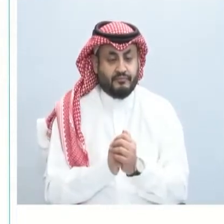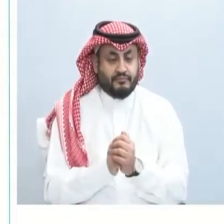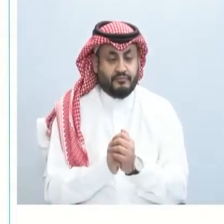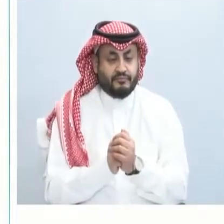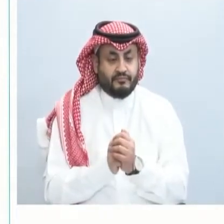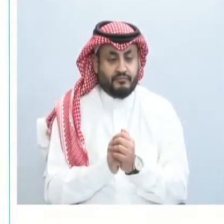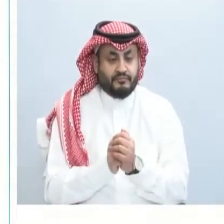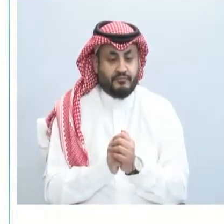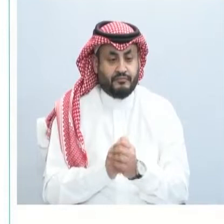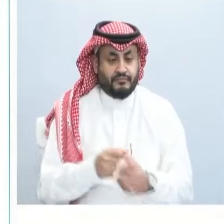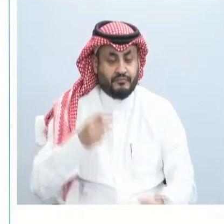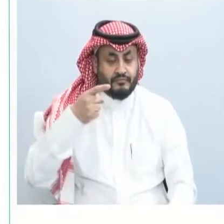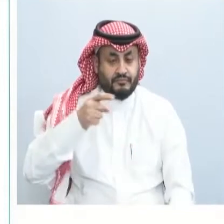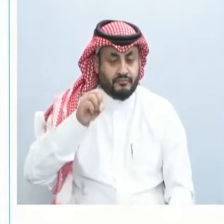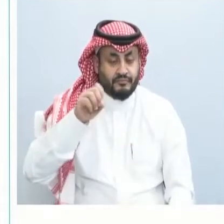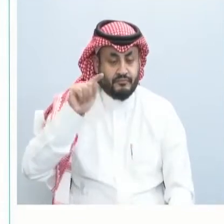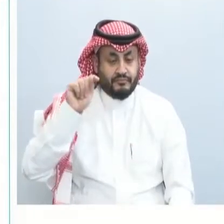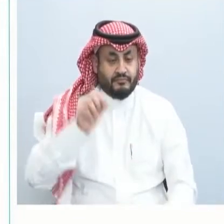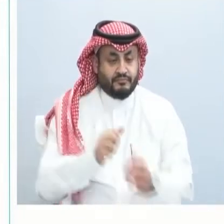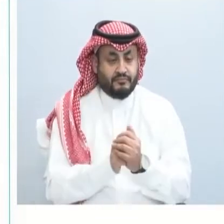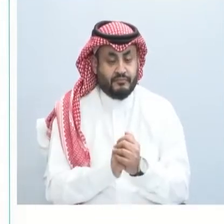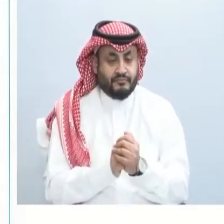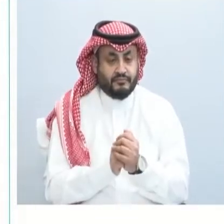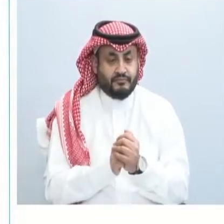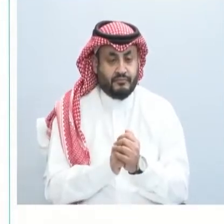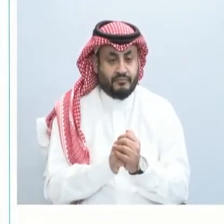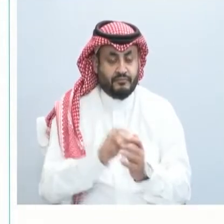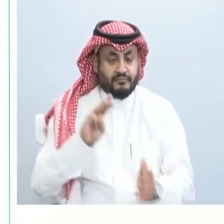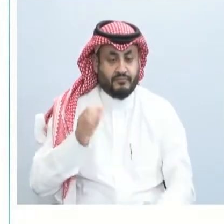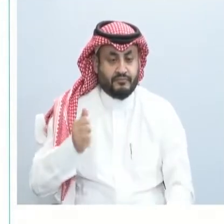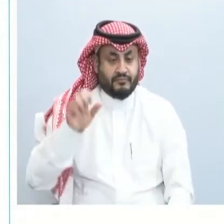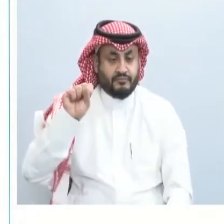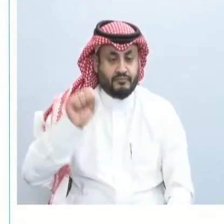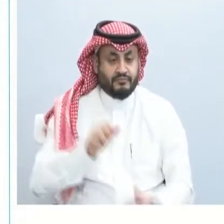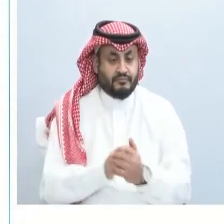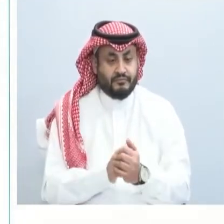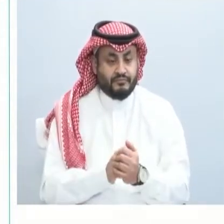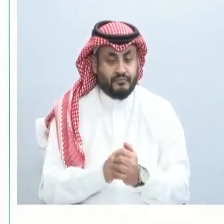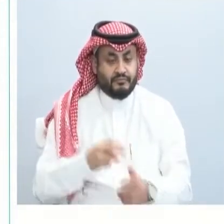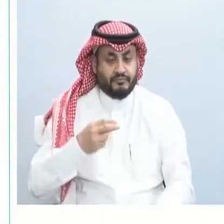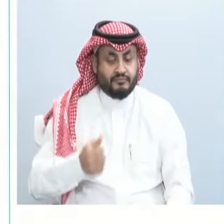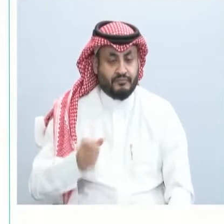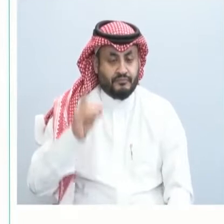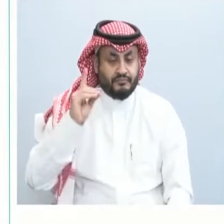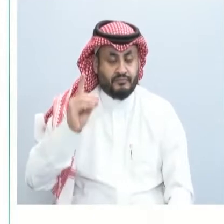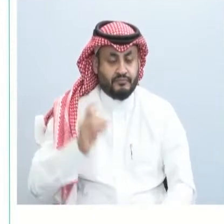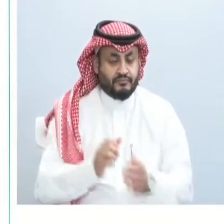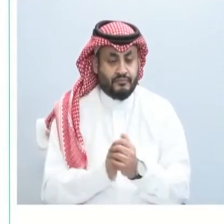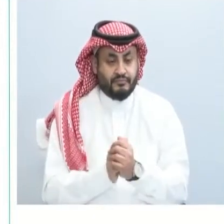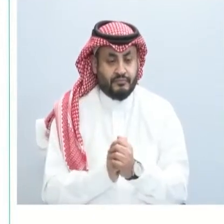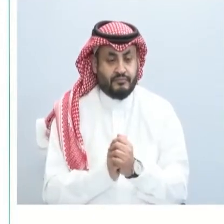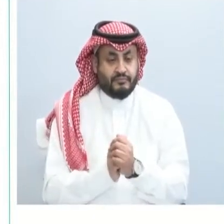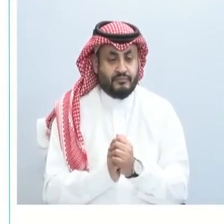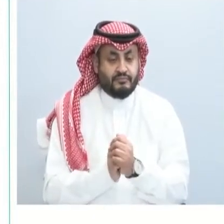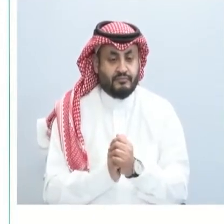went and got, was and had. So this